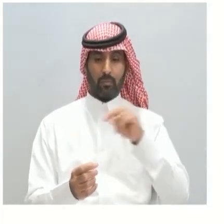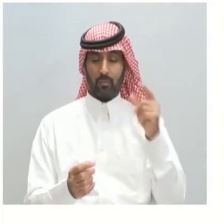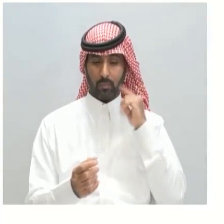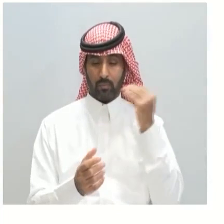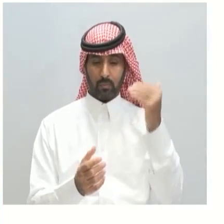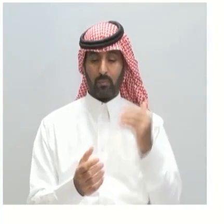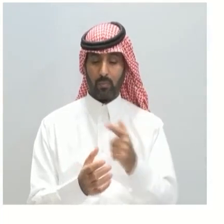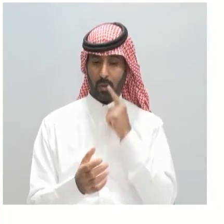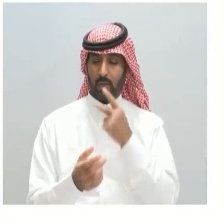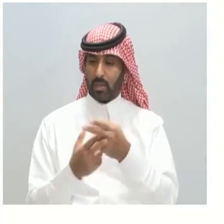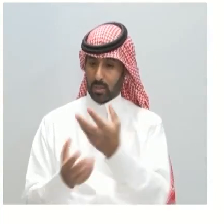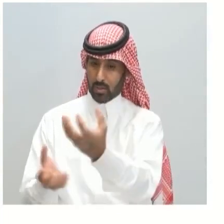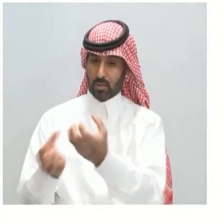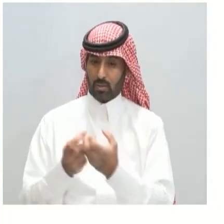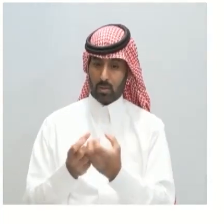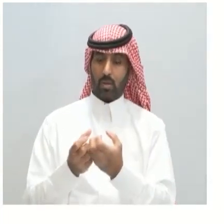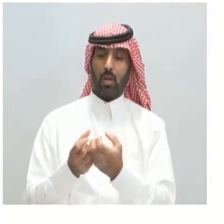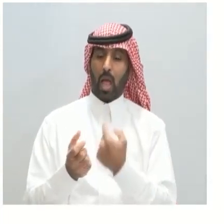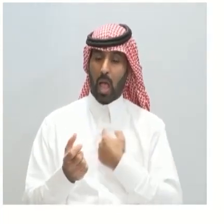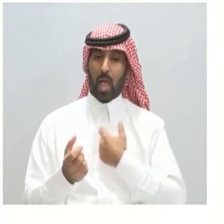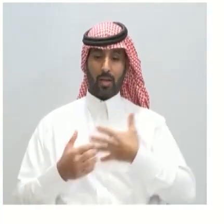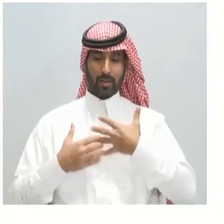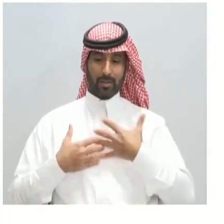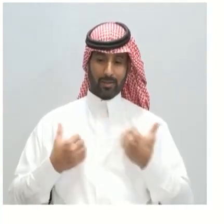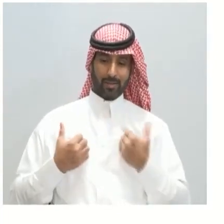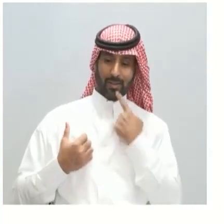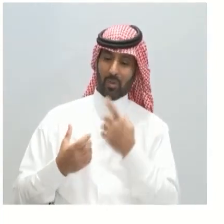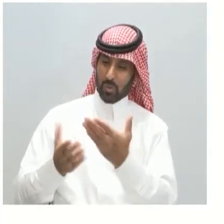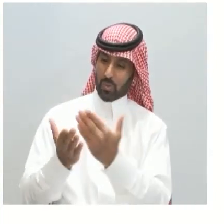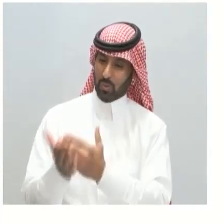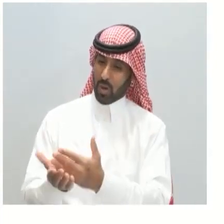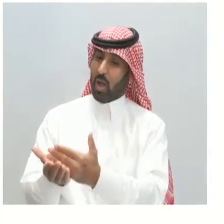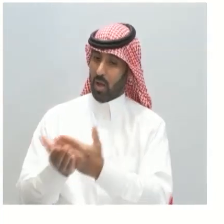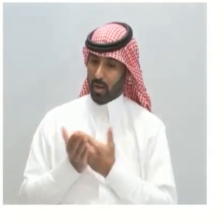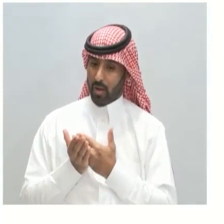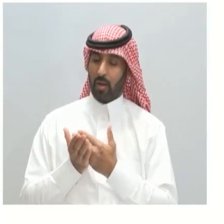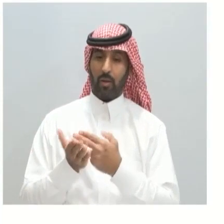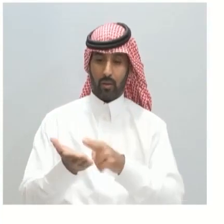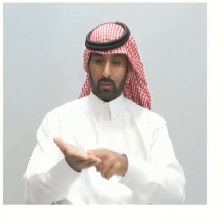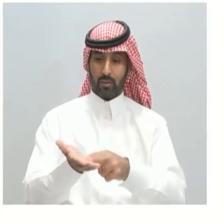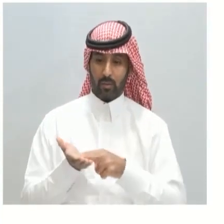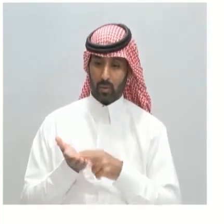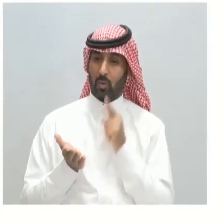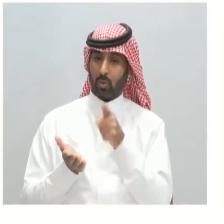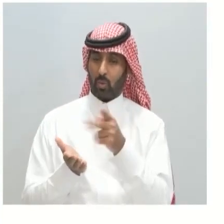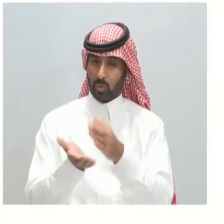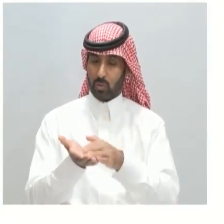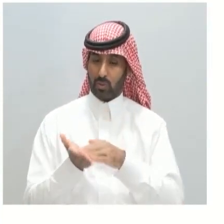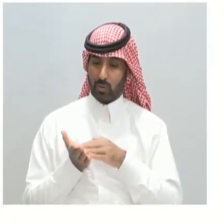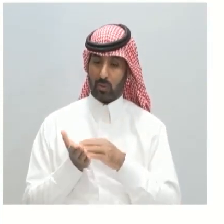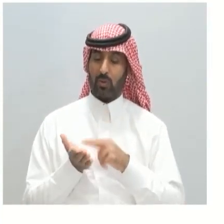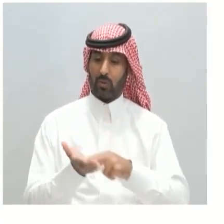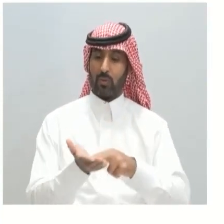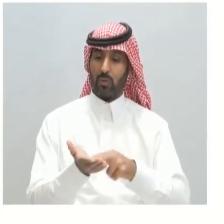common. To receive something, I was happy to get the letter. So get here means that you received something, you received the letter.